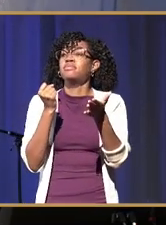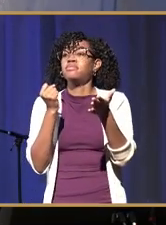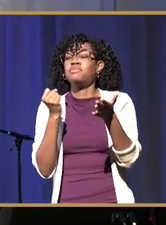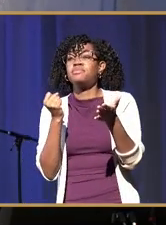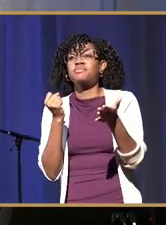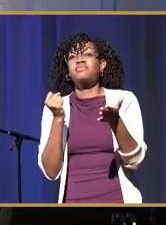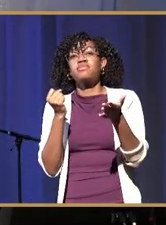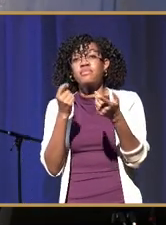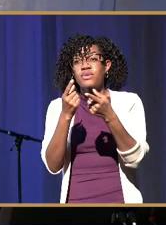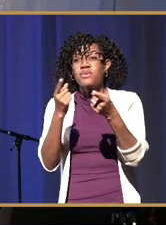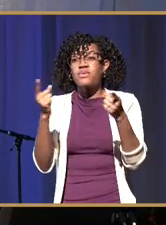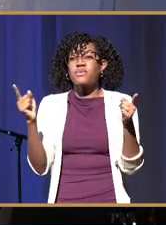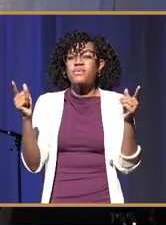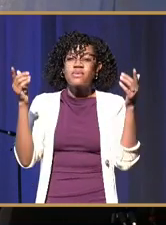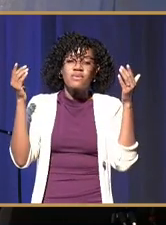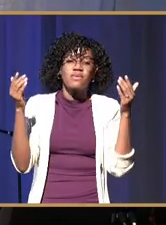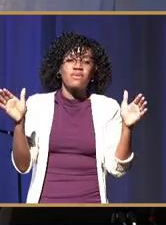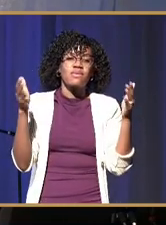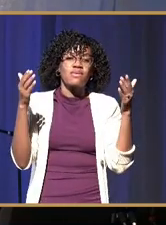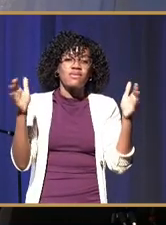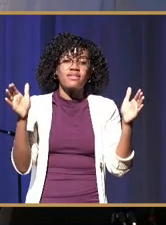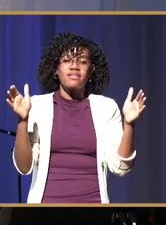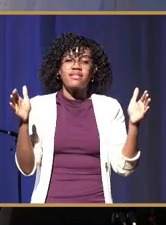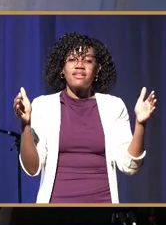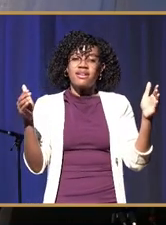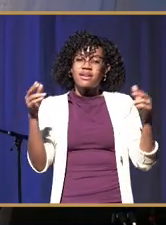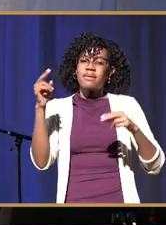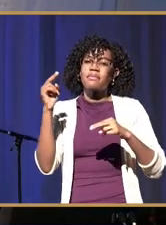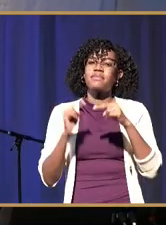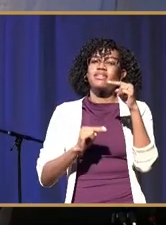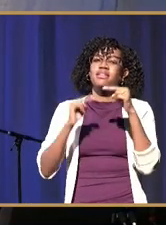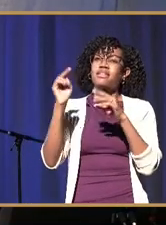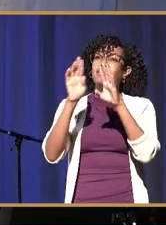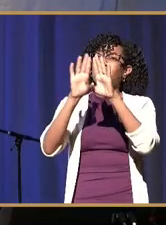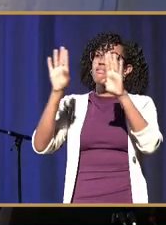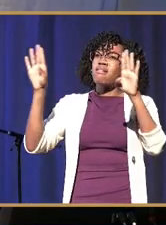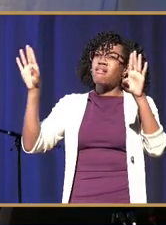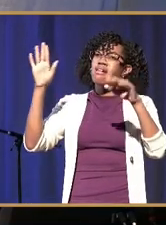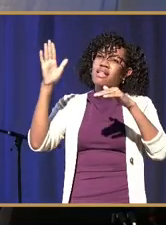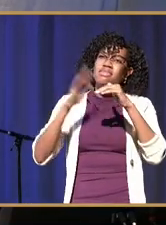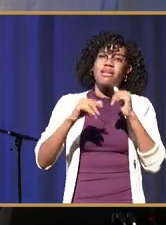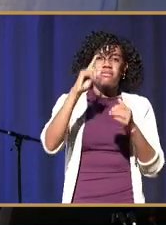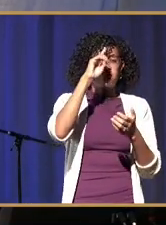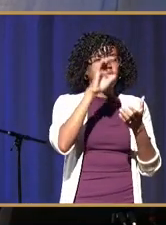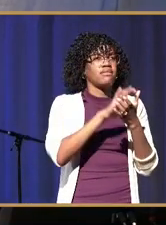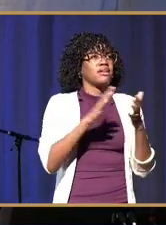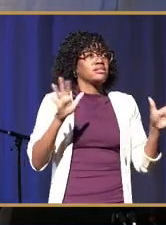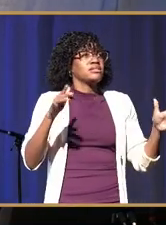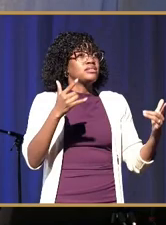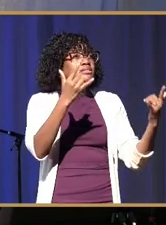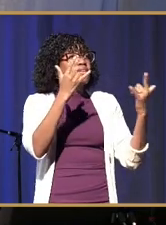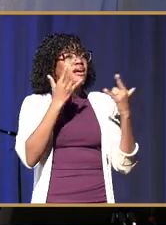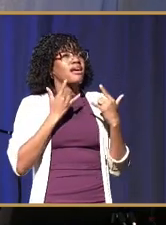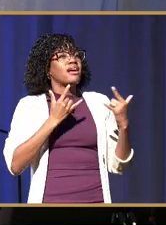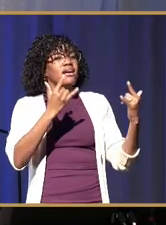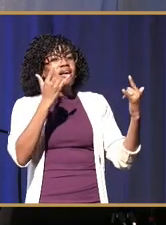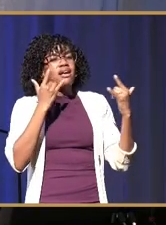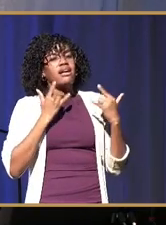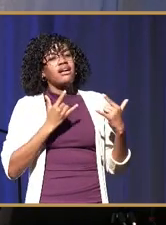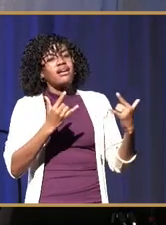But you'd rather build a wall than believe that you are loved. Open up